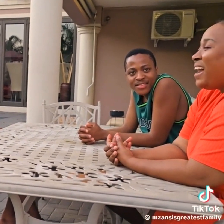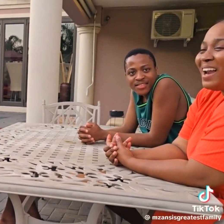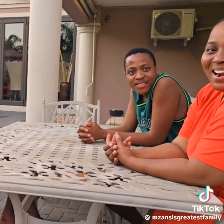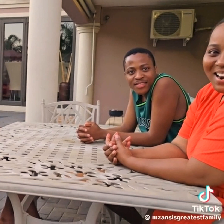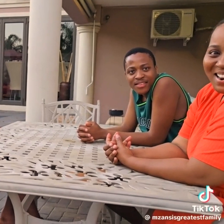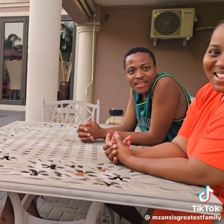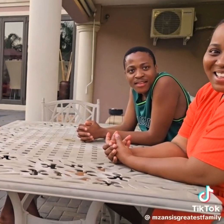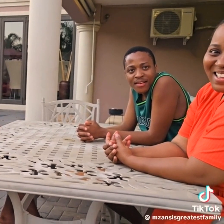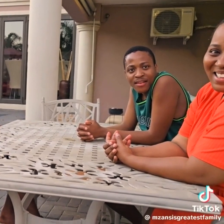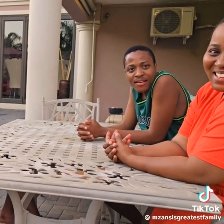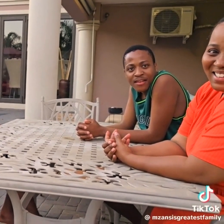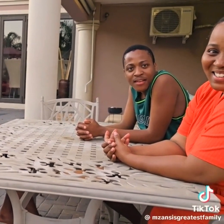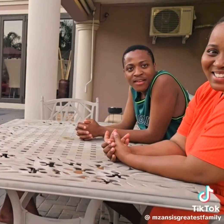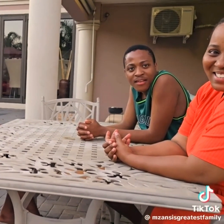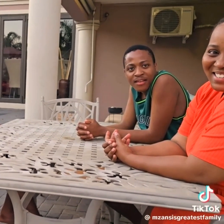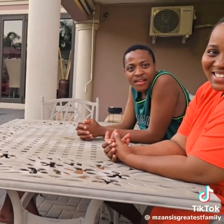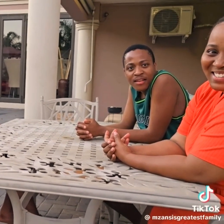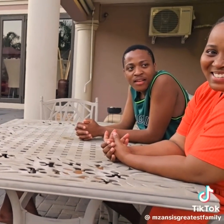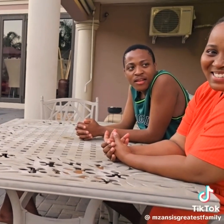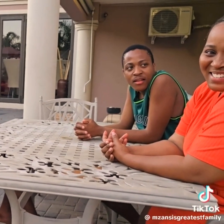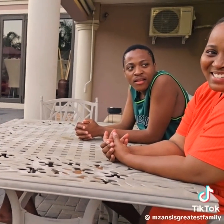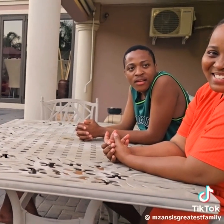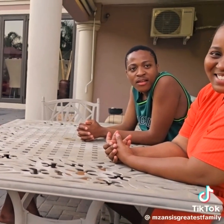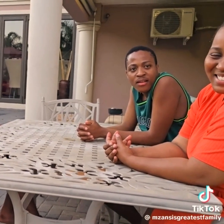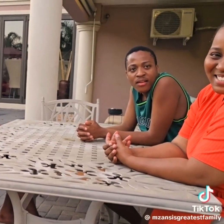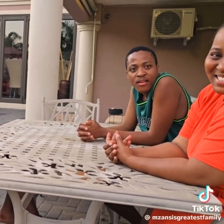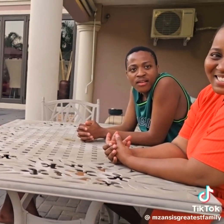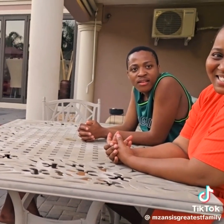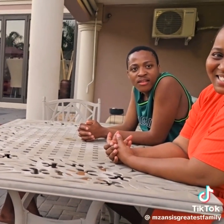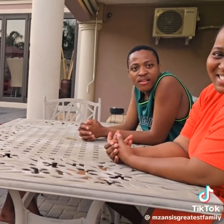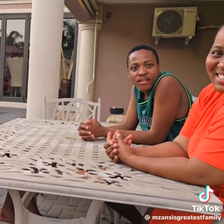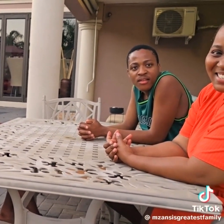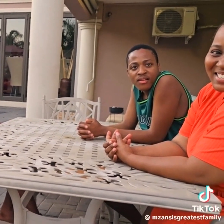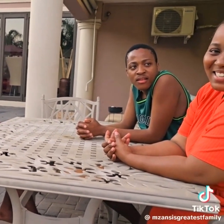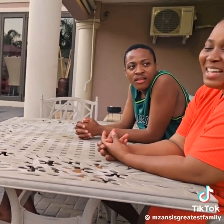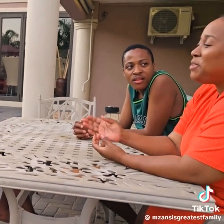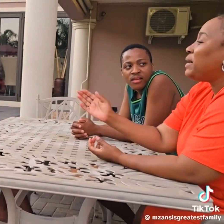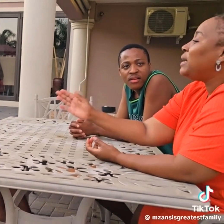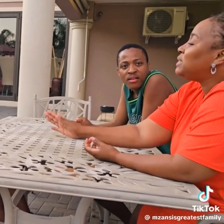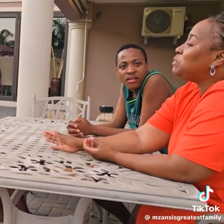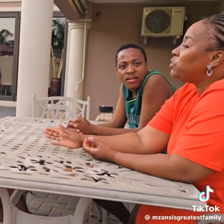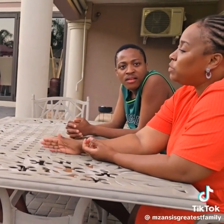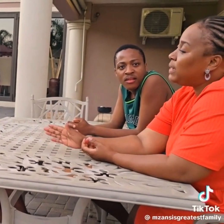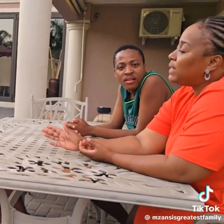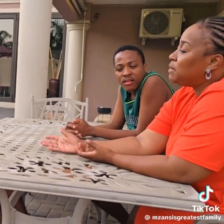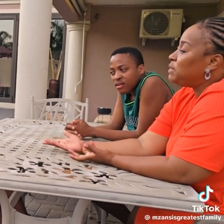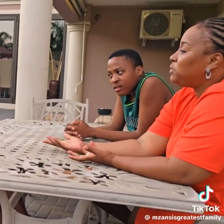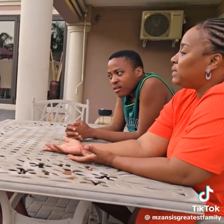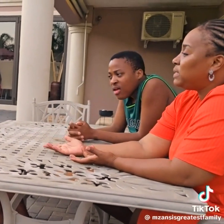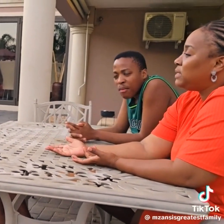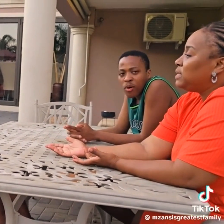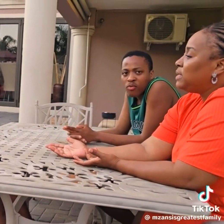for your mother, Linna. Yeah. Then listen. Guys,